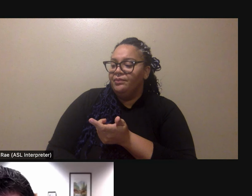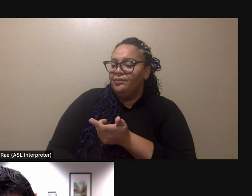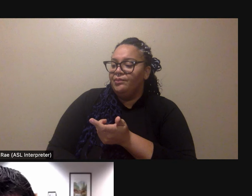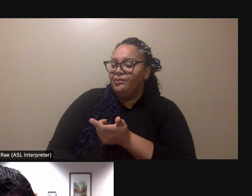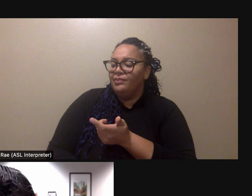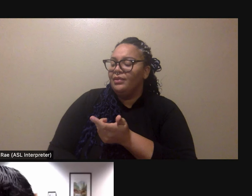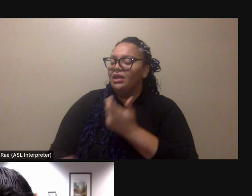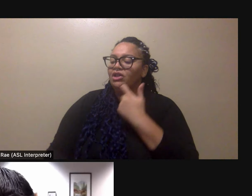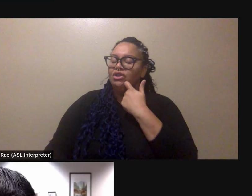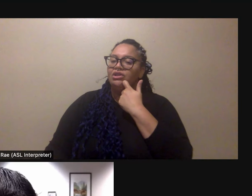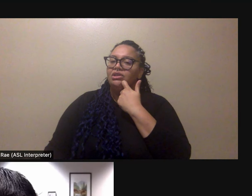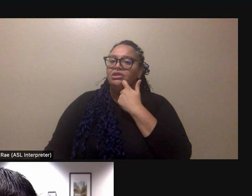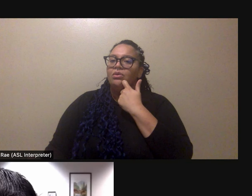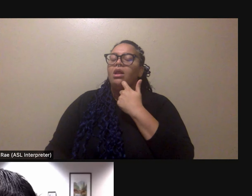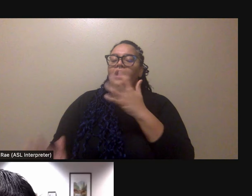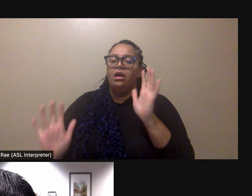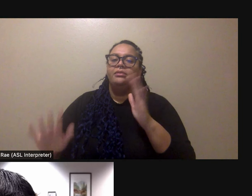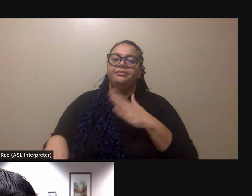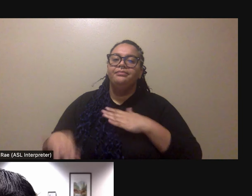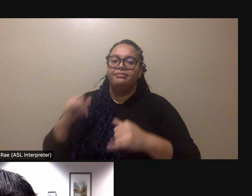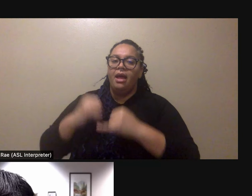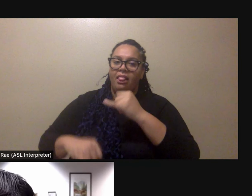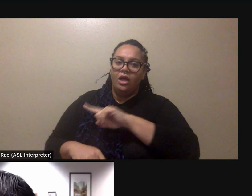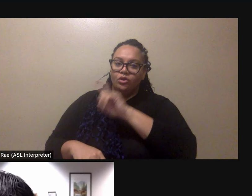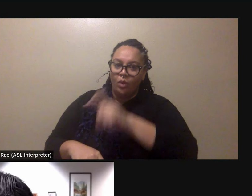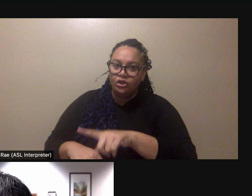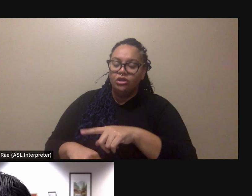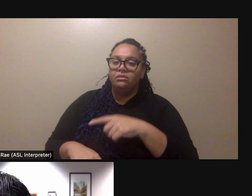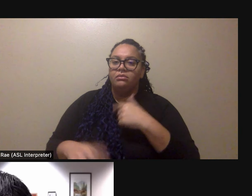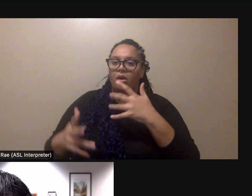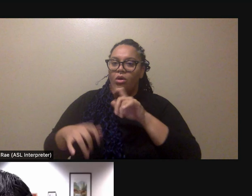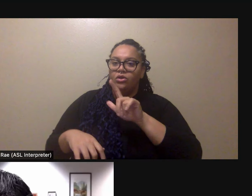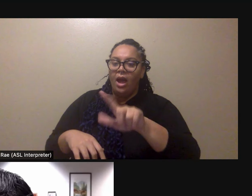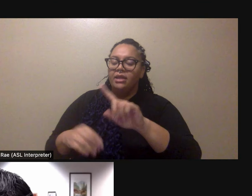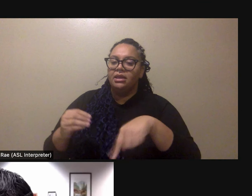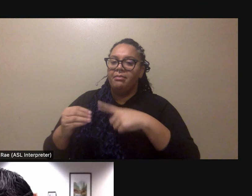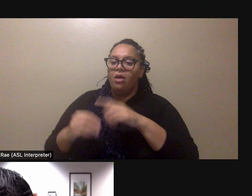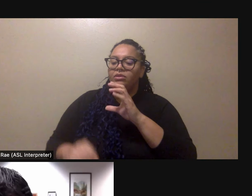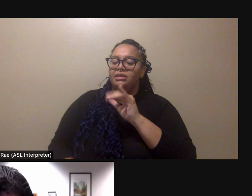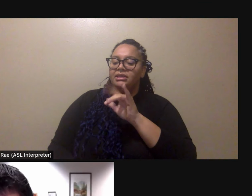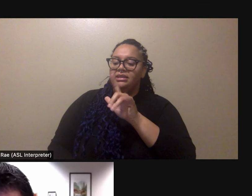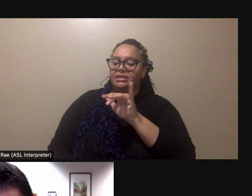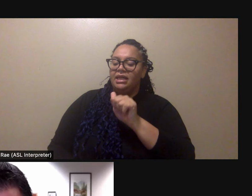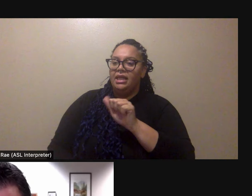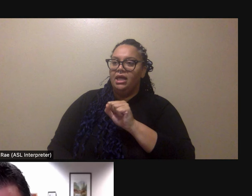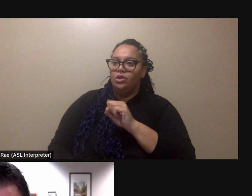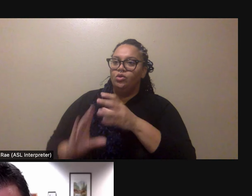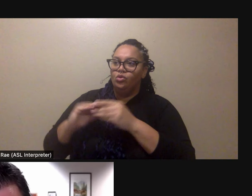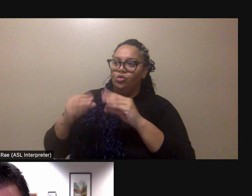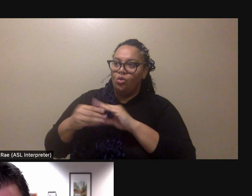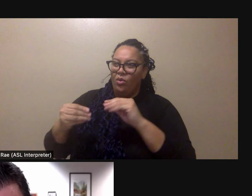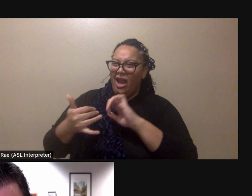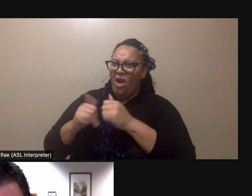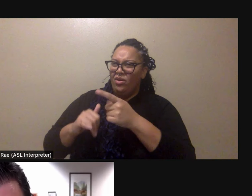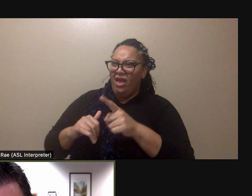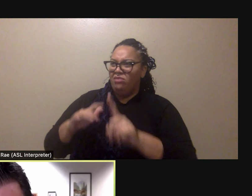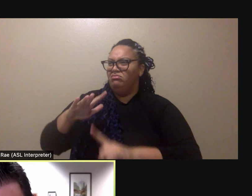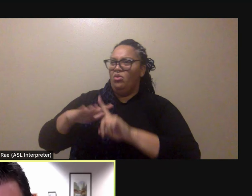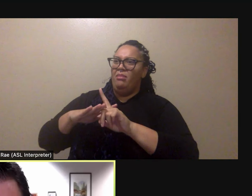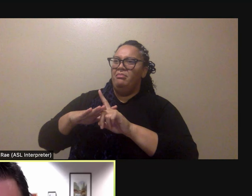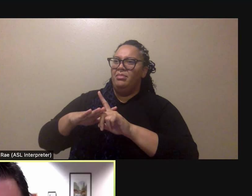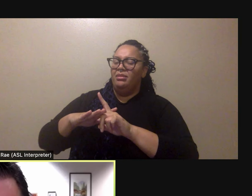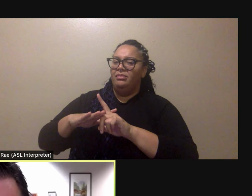I just, so also my last question, I wanted to ask about Celia's story. How did that come to light, that story? And it's a